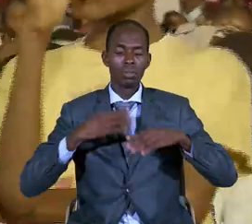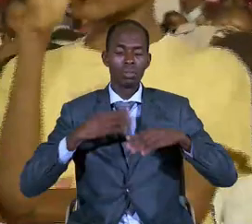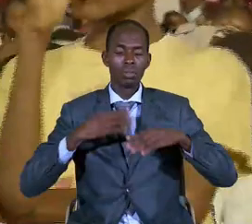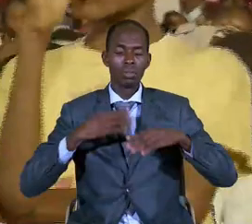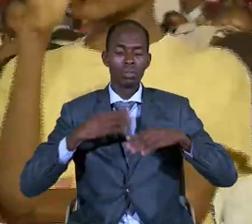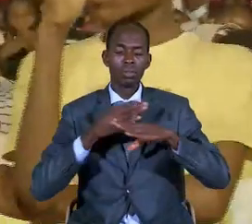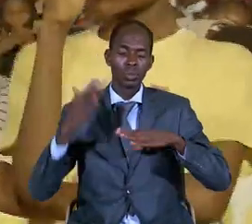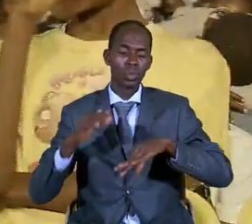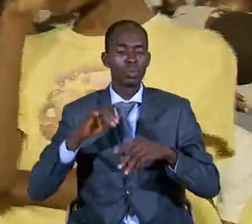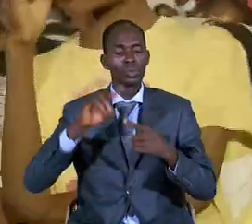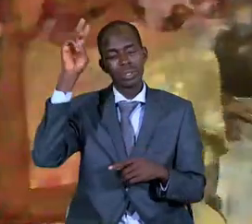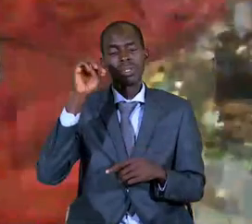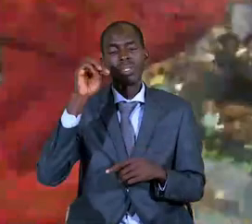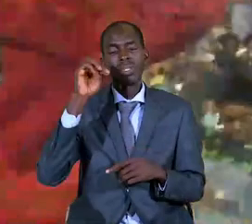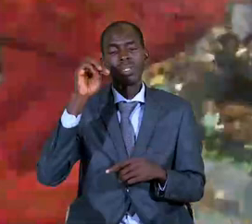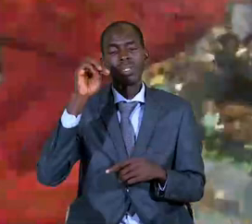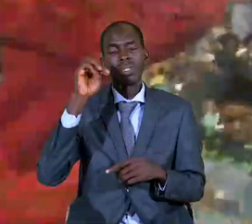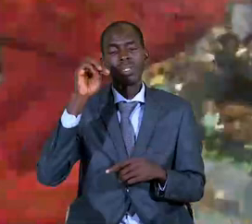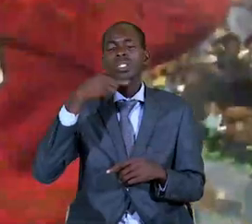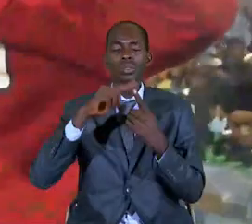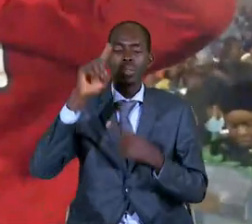him. Tell him,